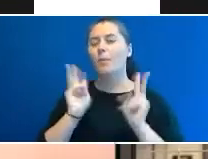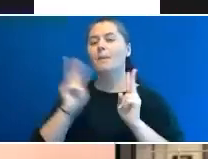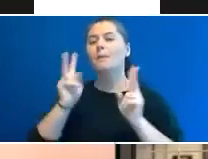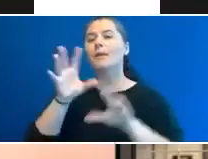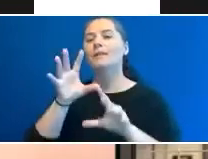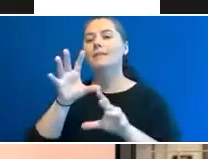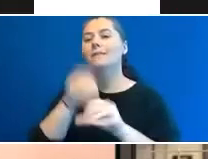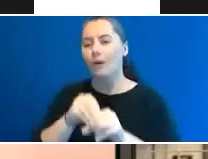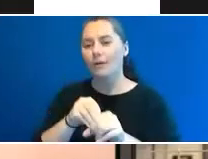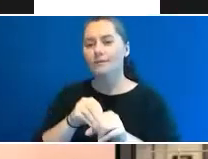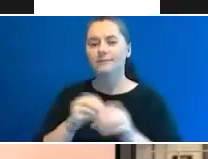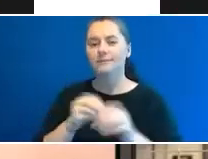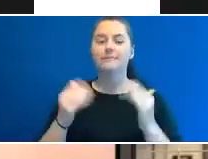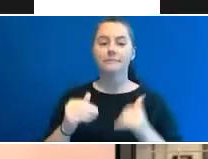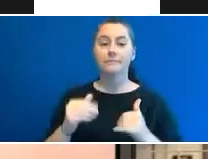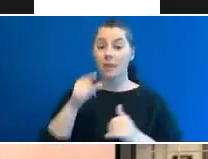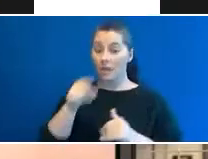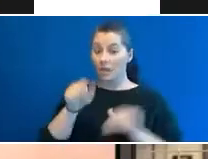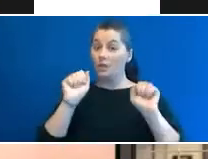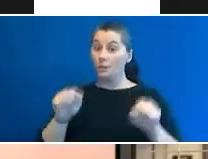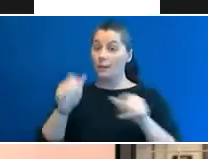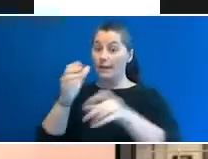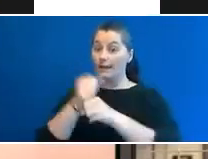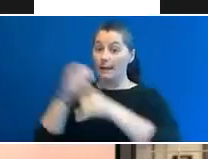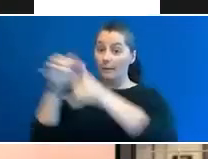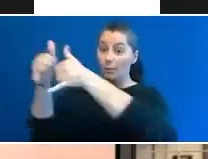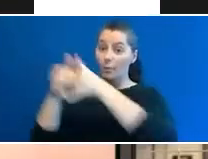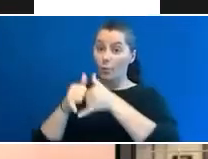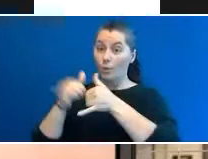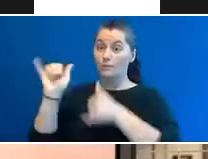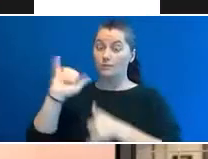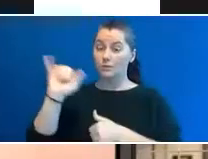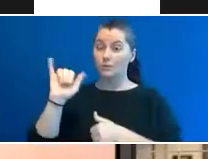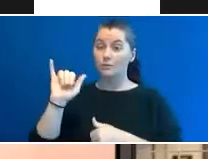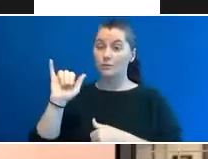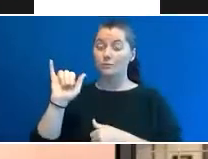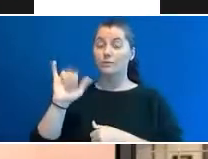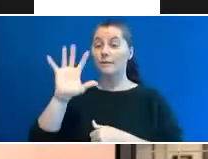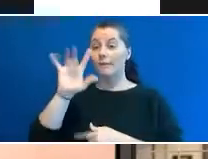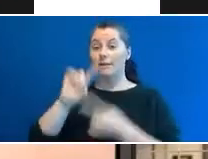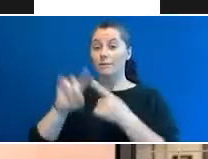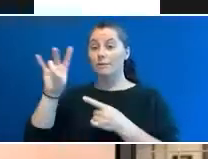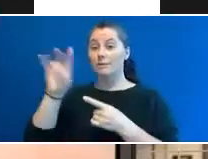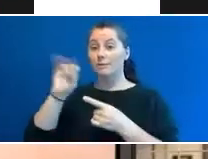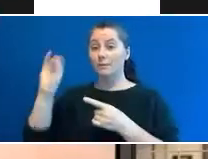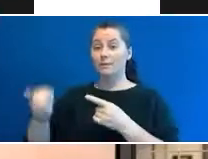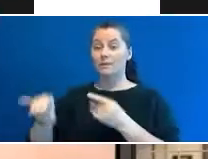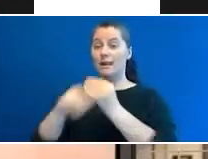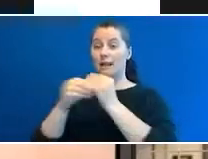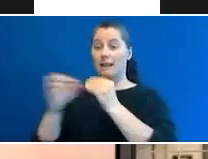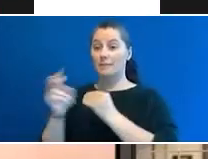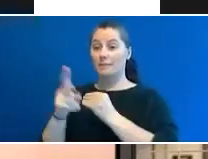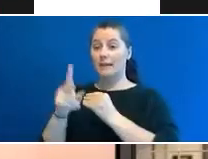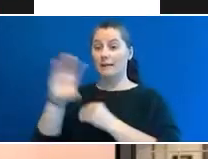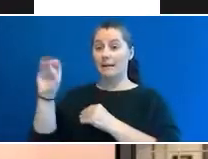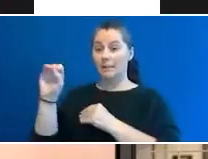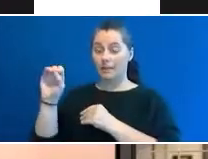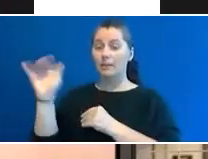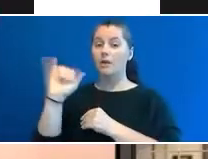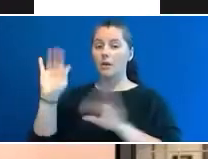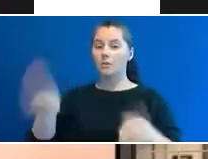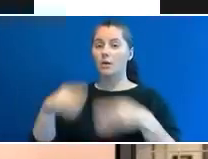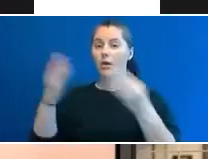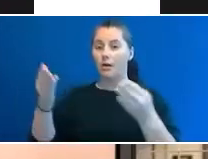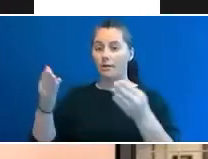you're able to get rewards on top of this. So on top of your 5 to 7% back to your bottom line, they're also going to be able to offer you rewards.